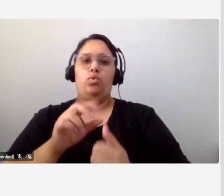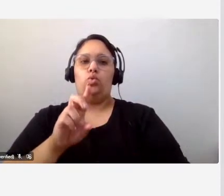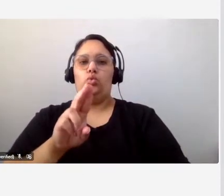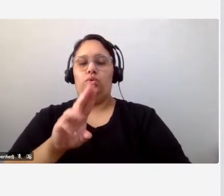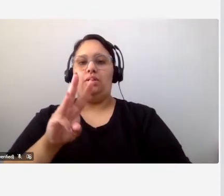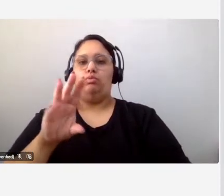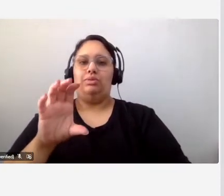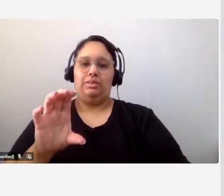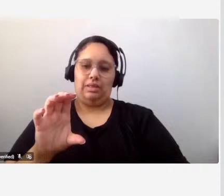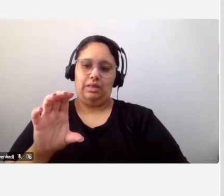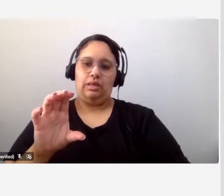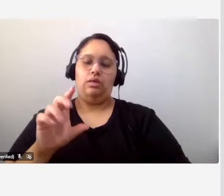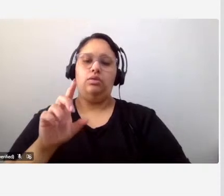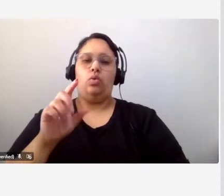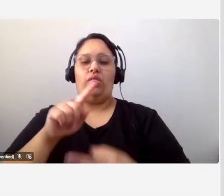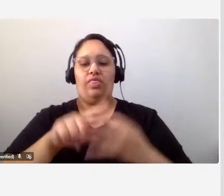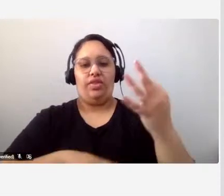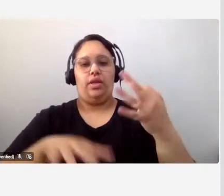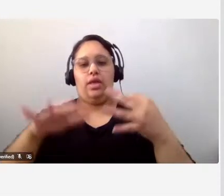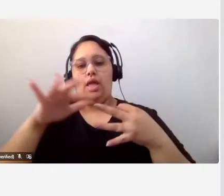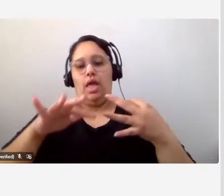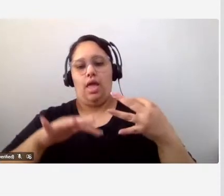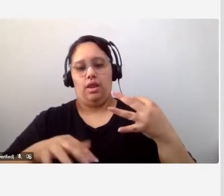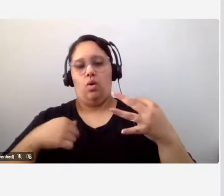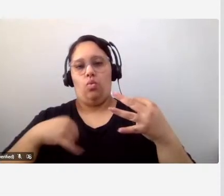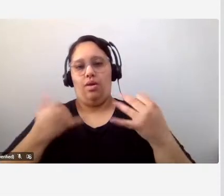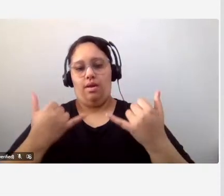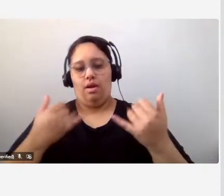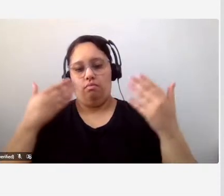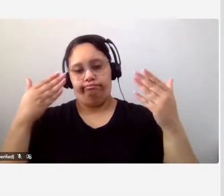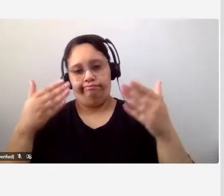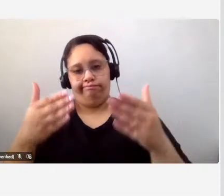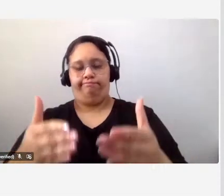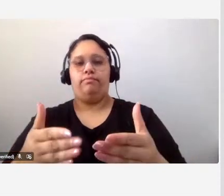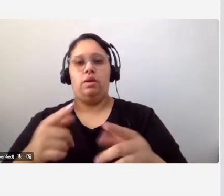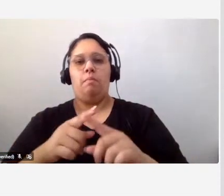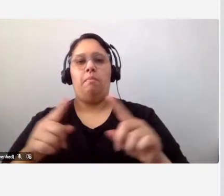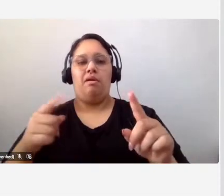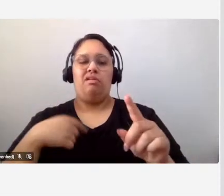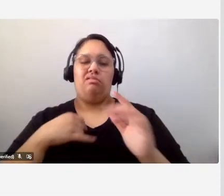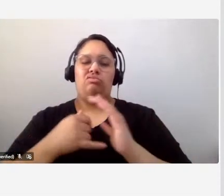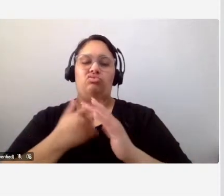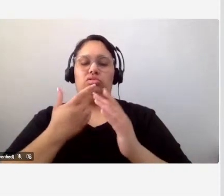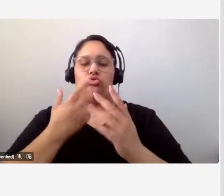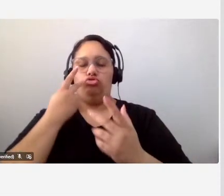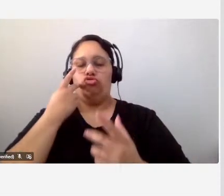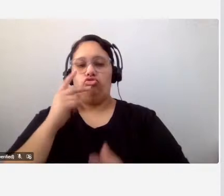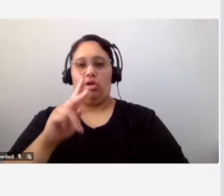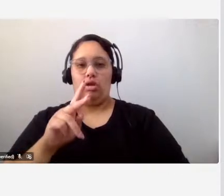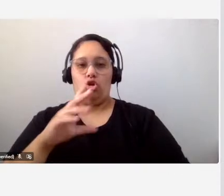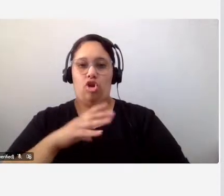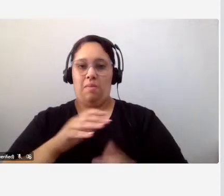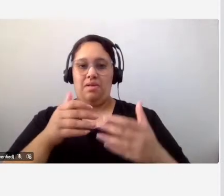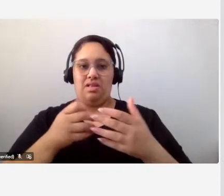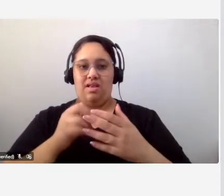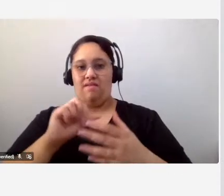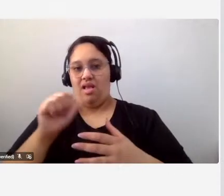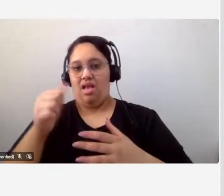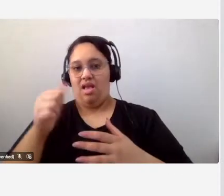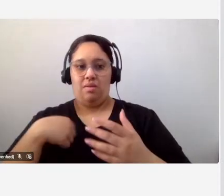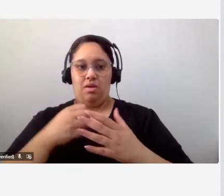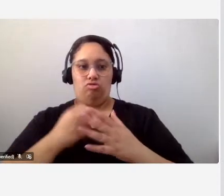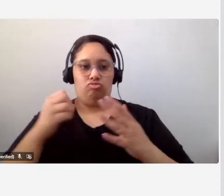UWC. So those are the 3 areas that we are currently focusing on, but I just want to check with the committee if there's any others that I've left